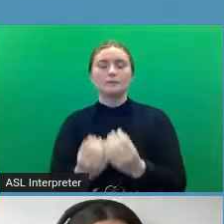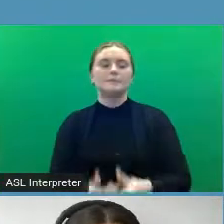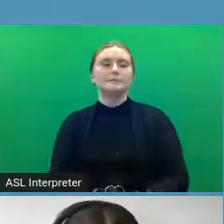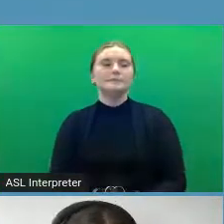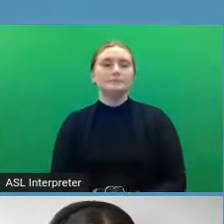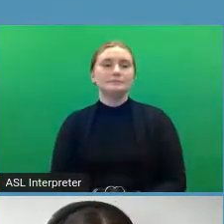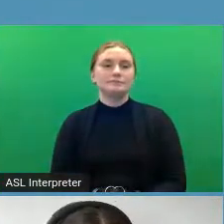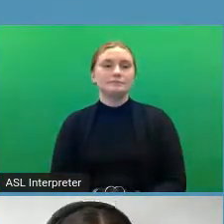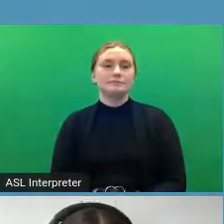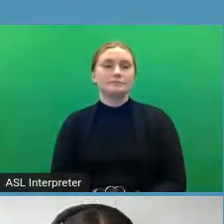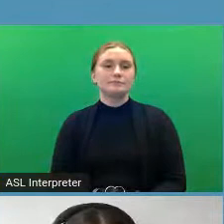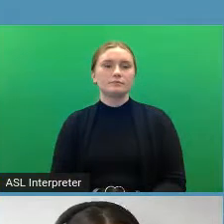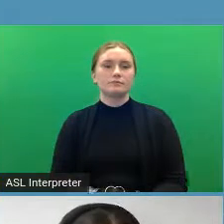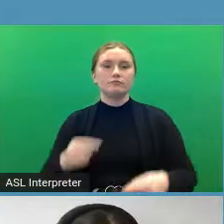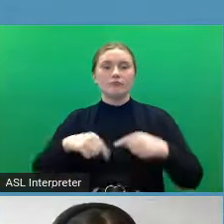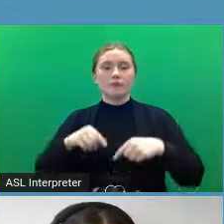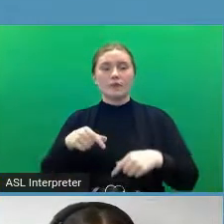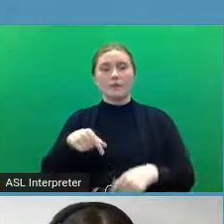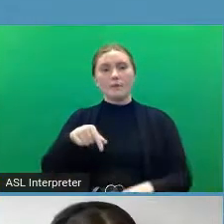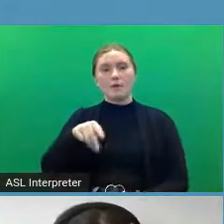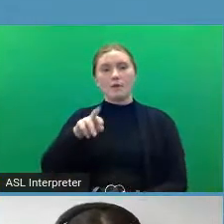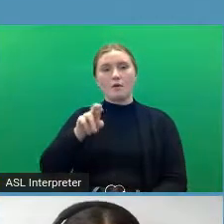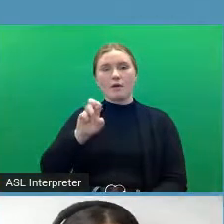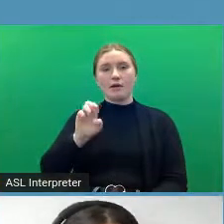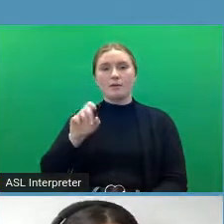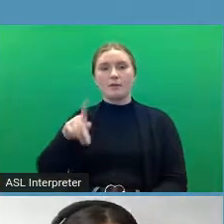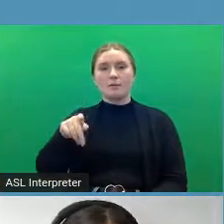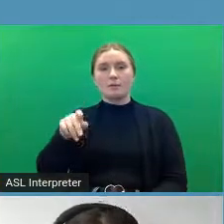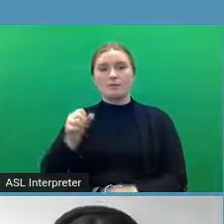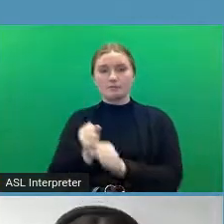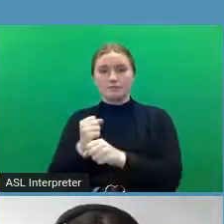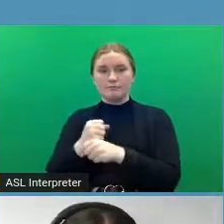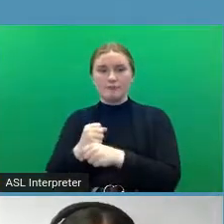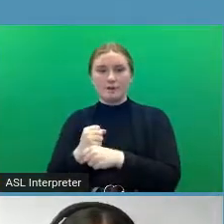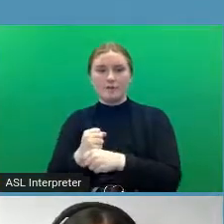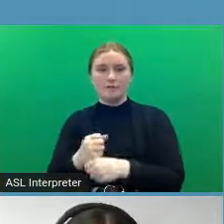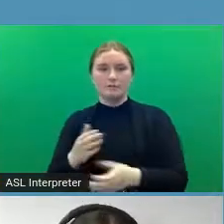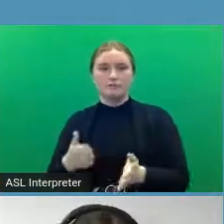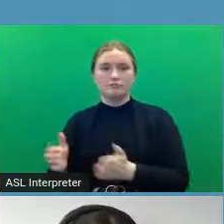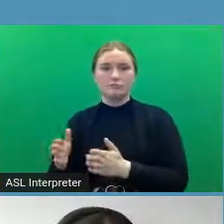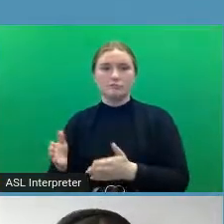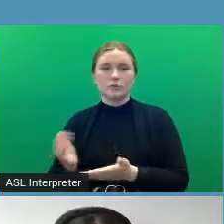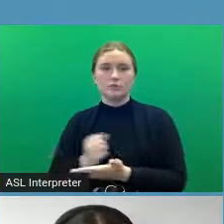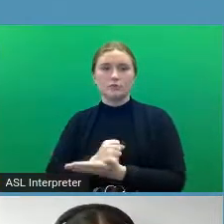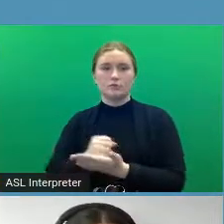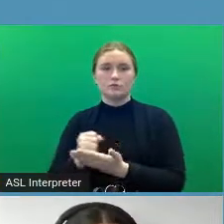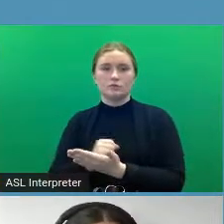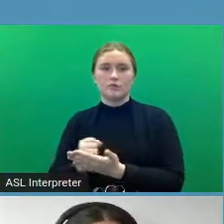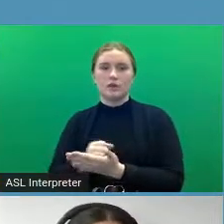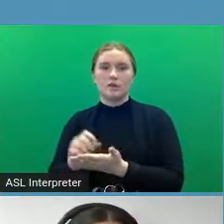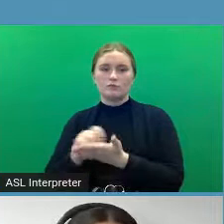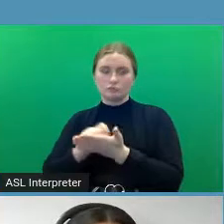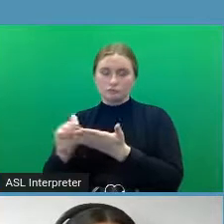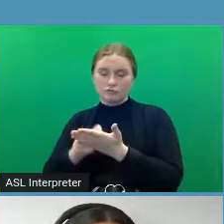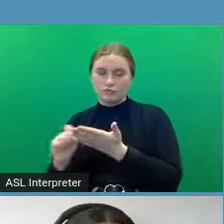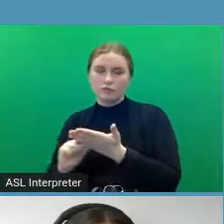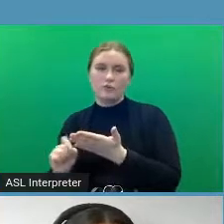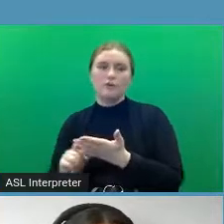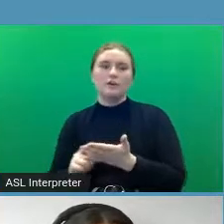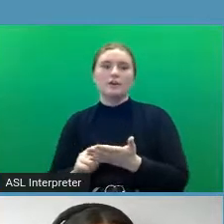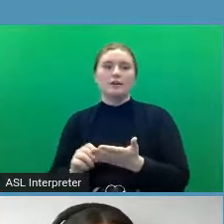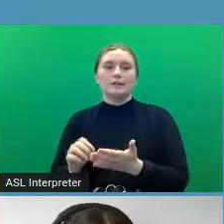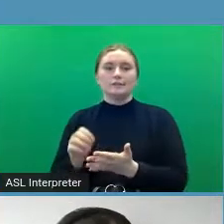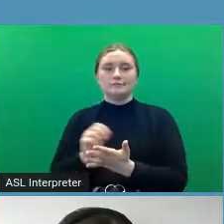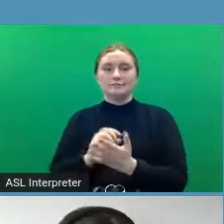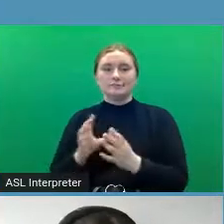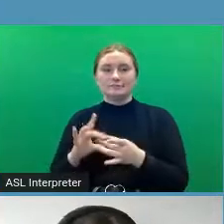is the planning phase. This is, we're going to write a script. We're going to make a video. This is what it's going to be about. This is the message. And